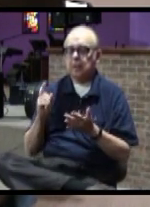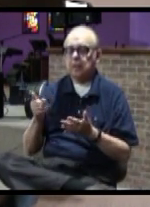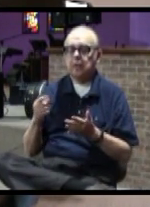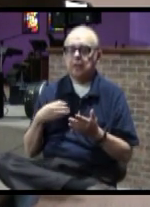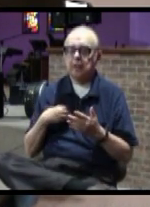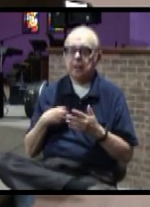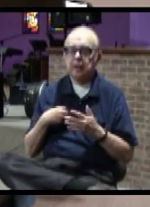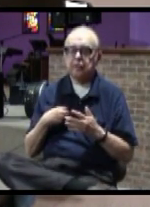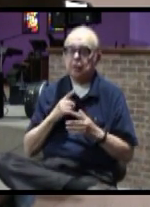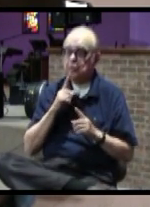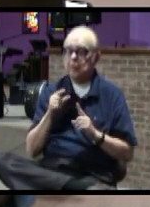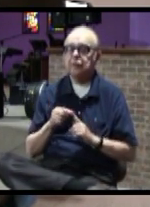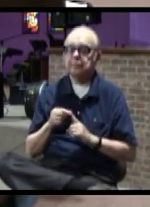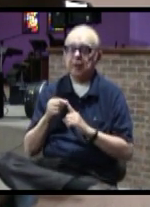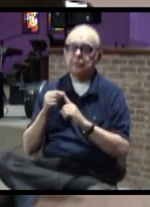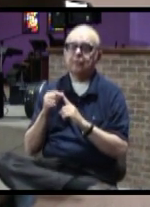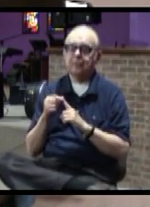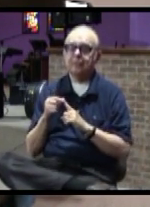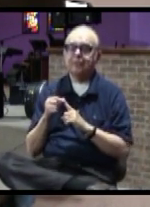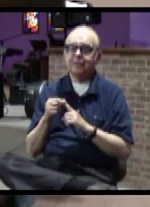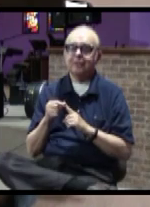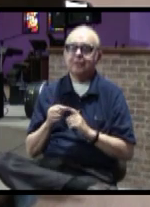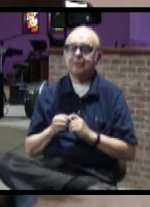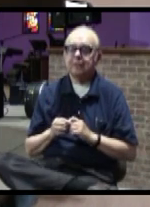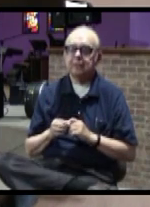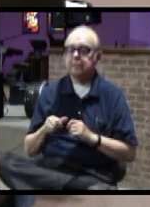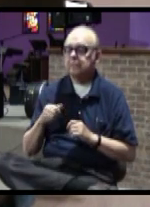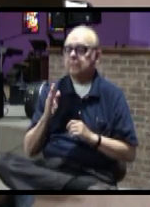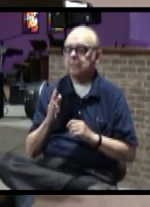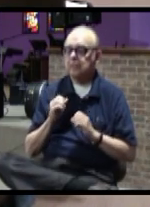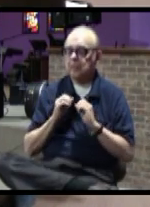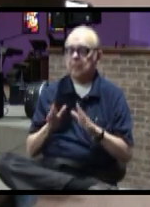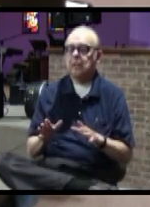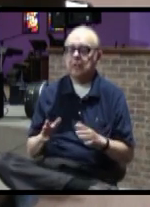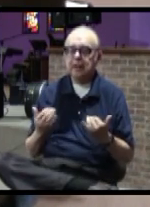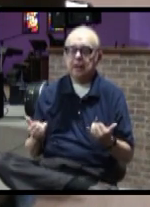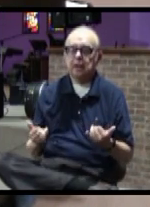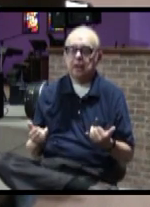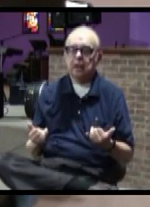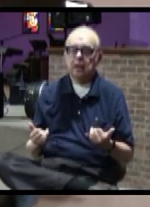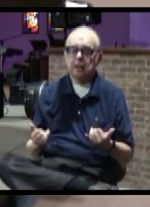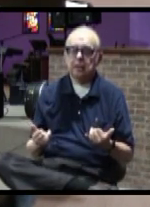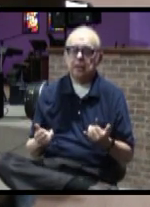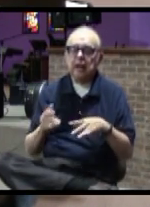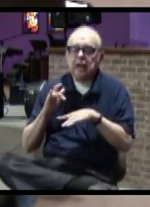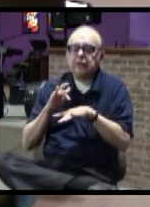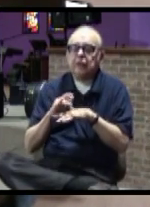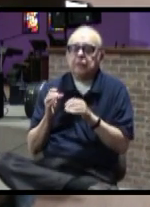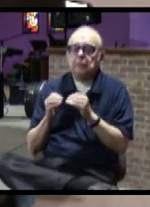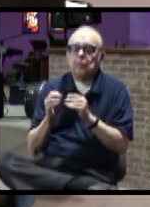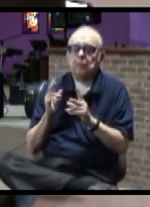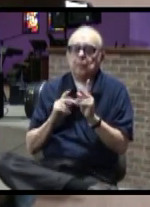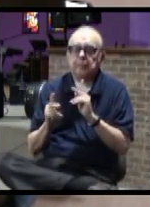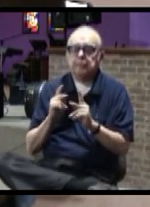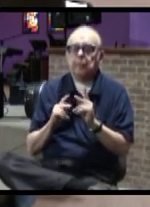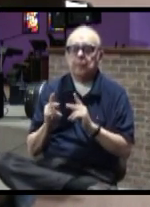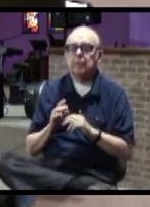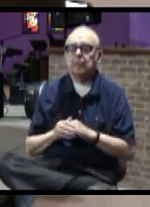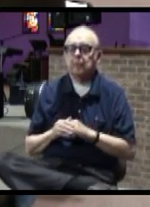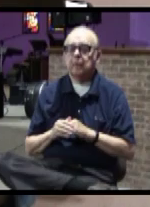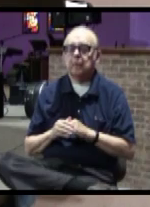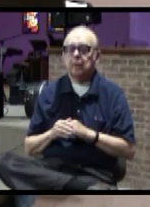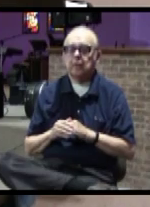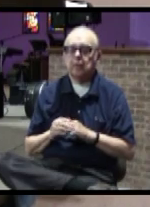The piece of the puzzle that you have is very unique to operate from. God is blessing us right now to be able to reach out to